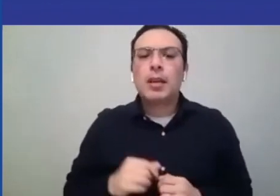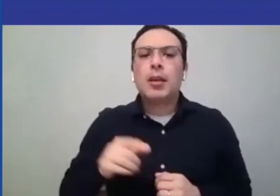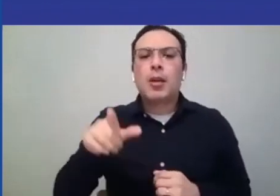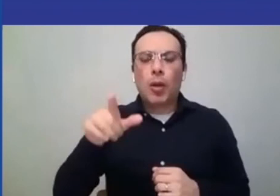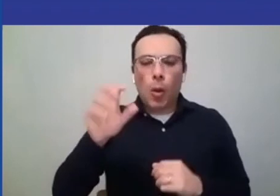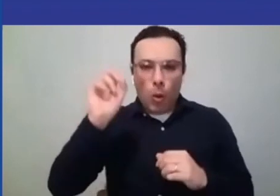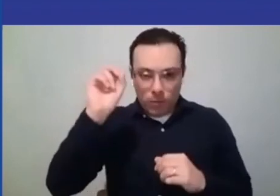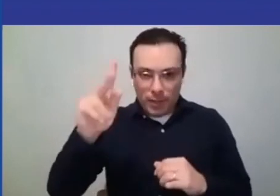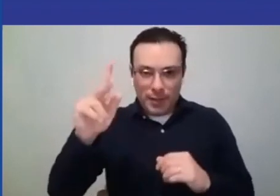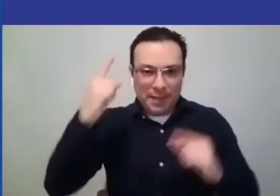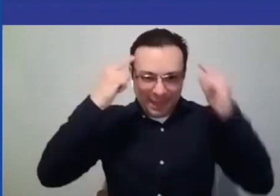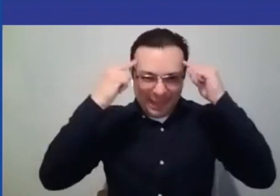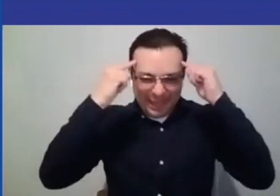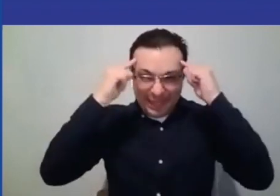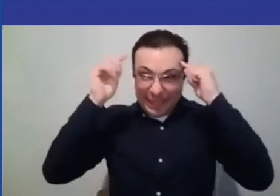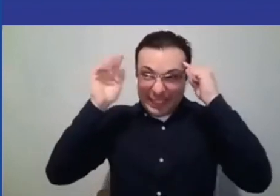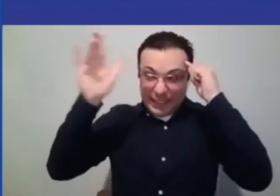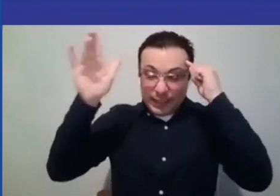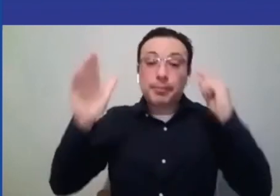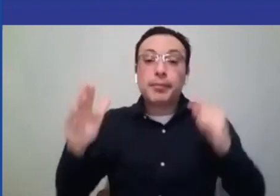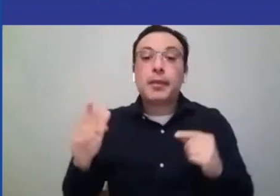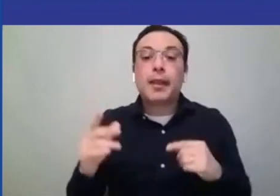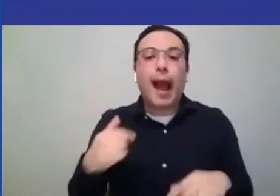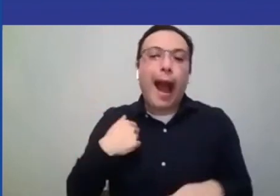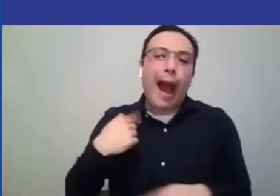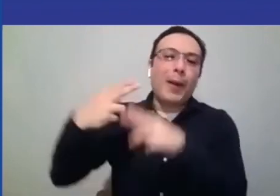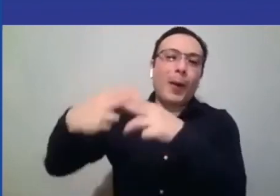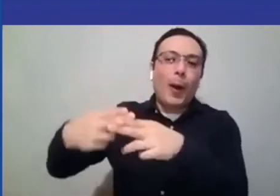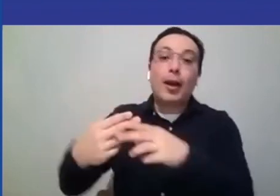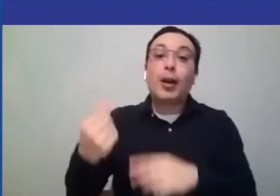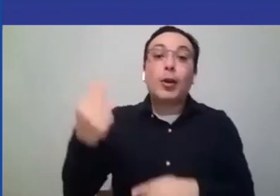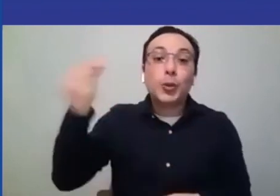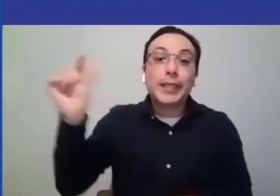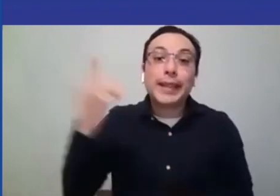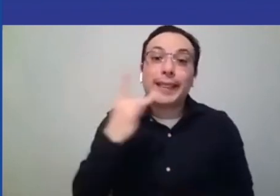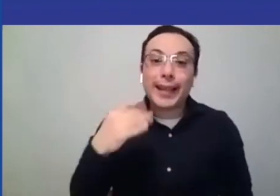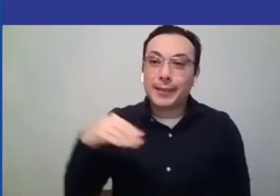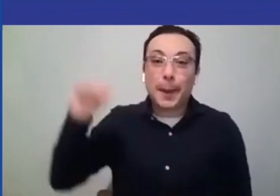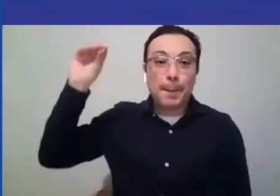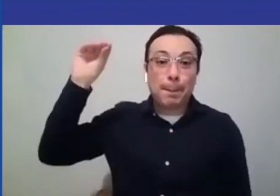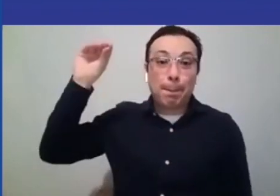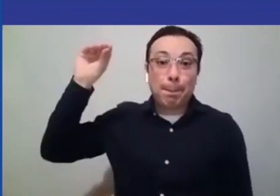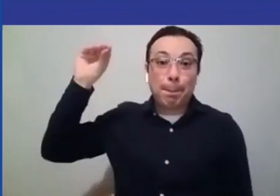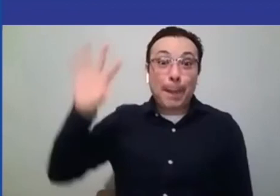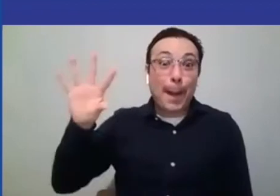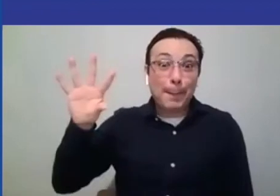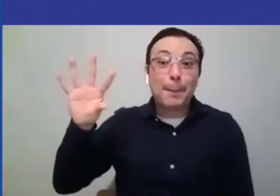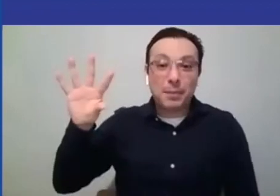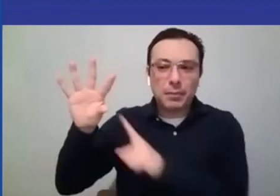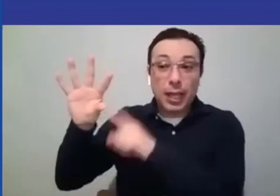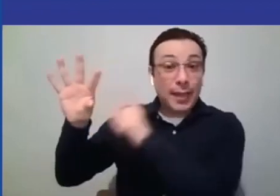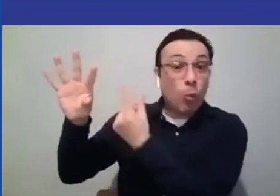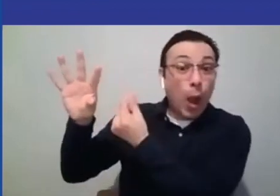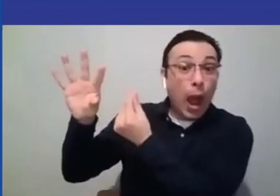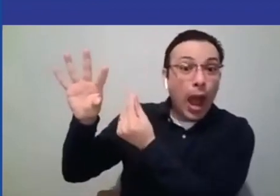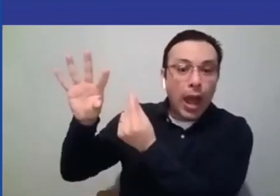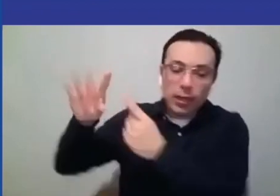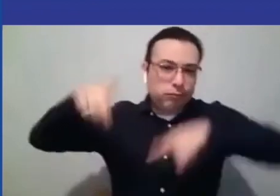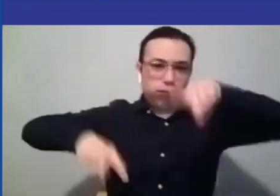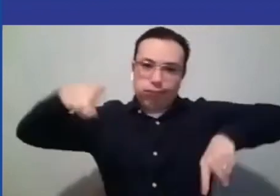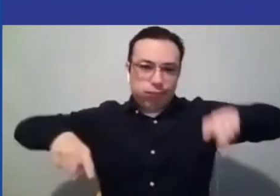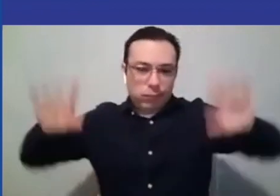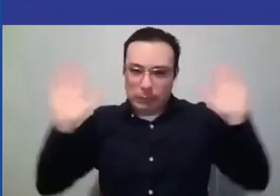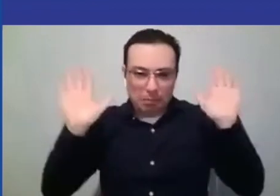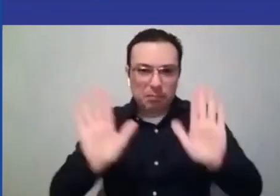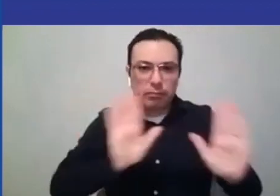now, and take a moment to think about kind of once you get the green light. And for everybody, the green light might